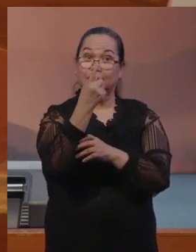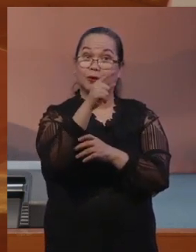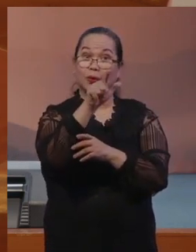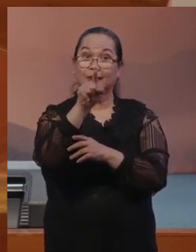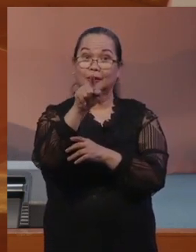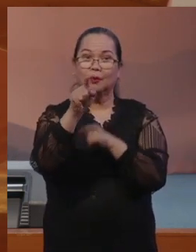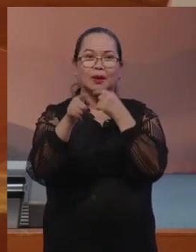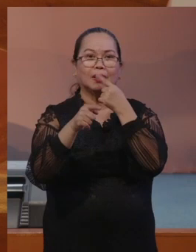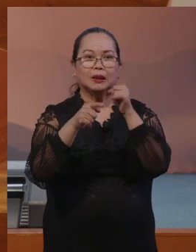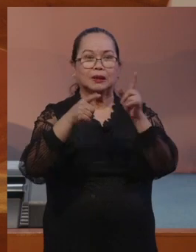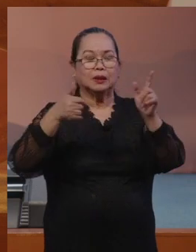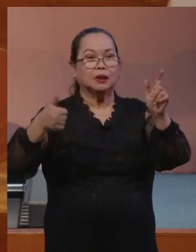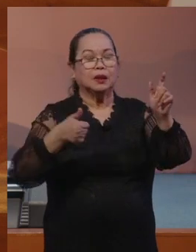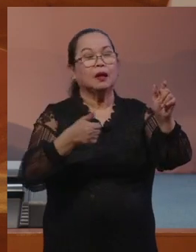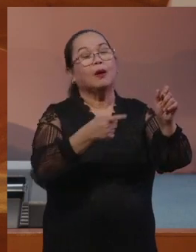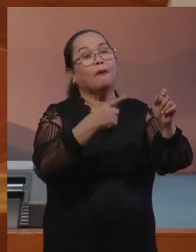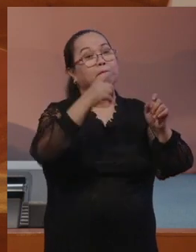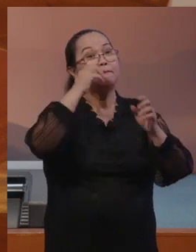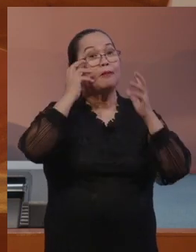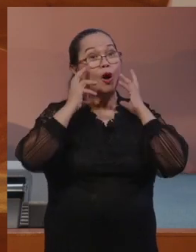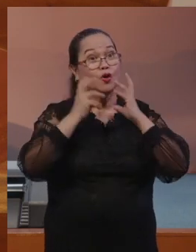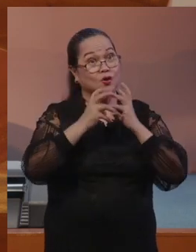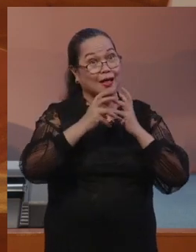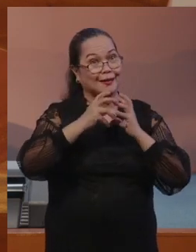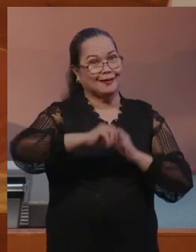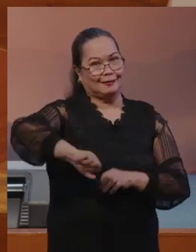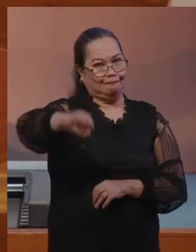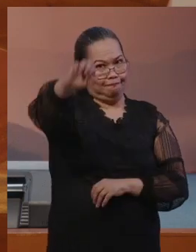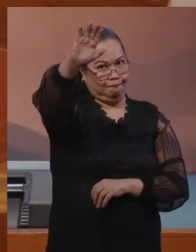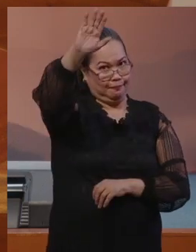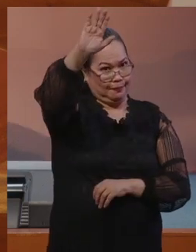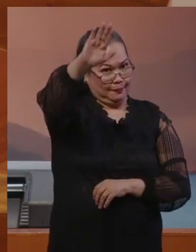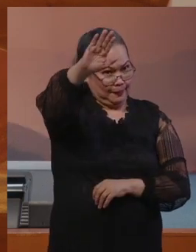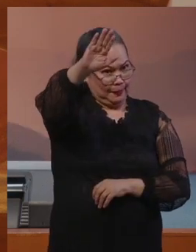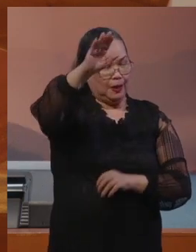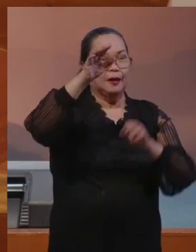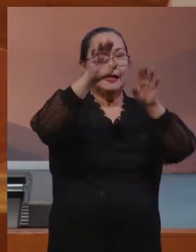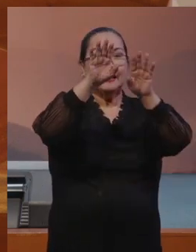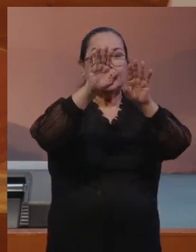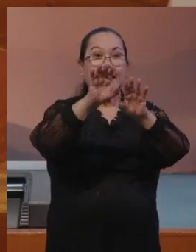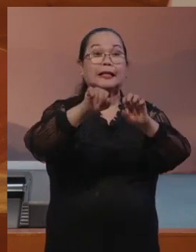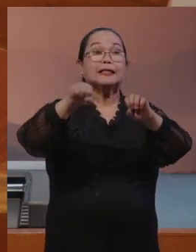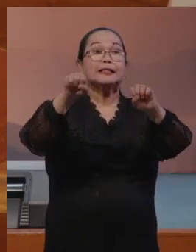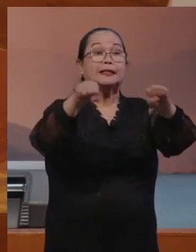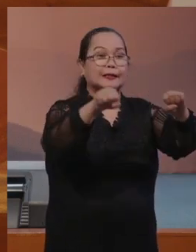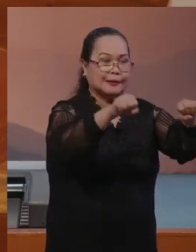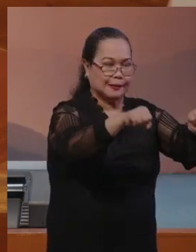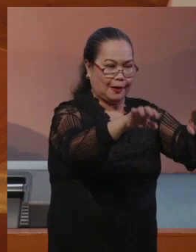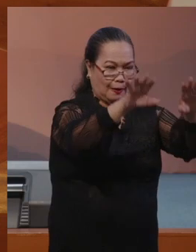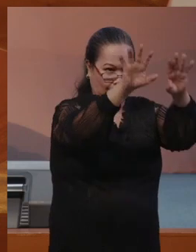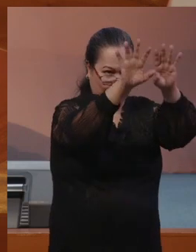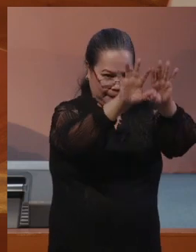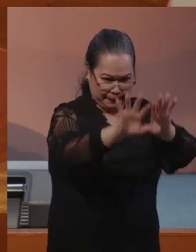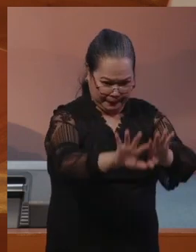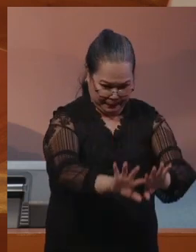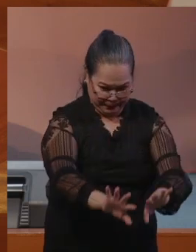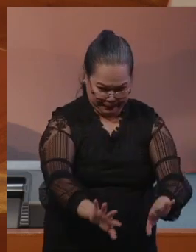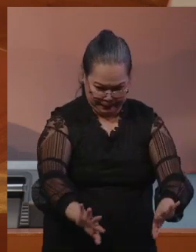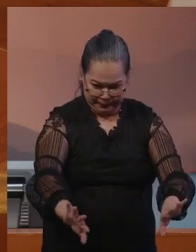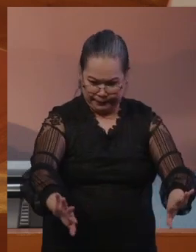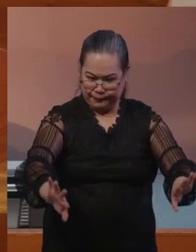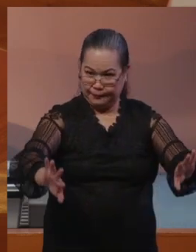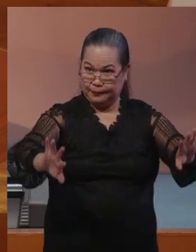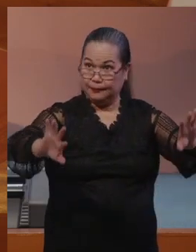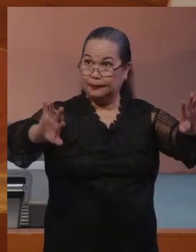doon, then Moses stretched out his hand over the sea, and the Lord drove the sea back by a strong